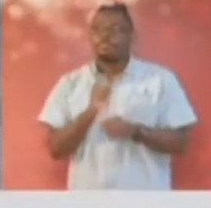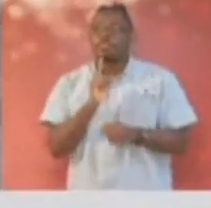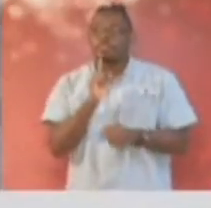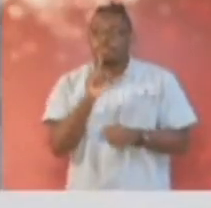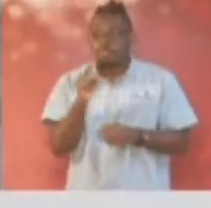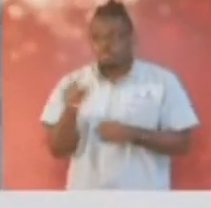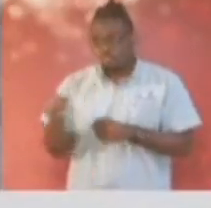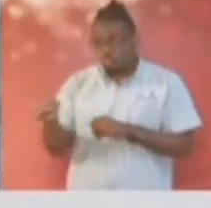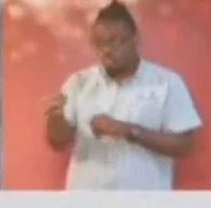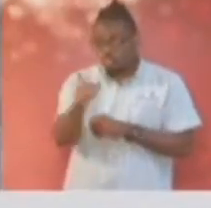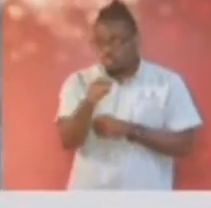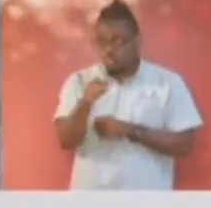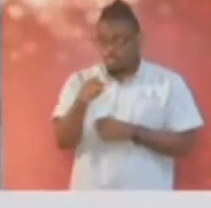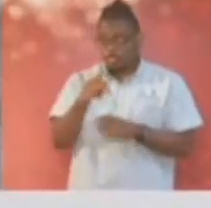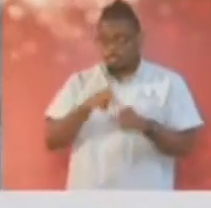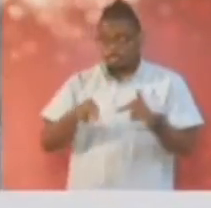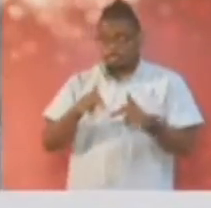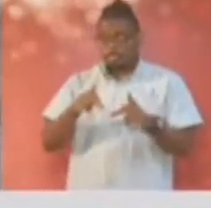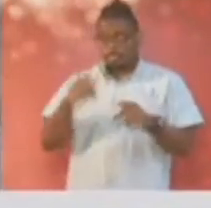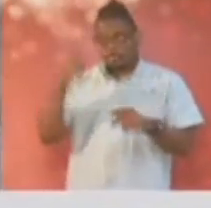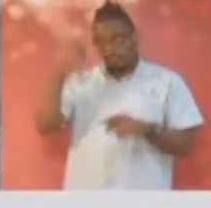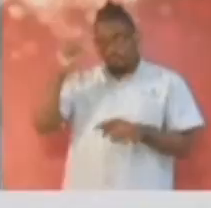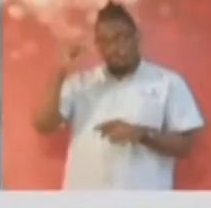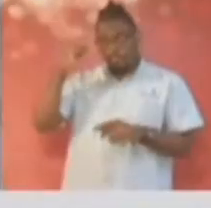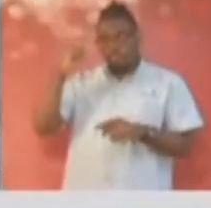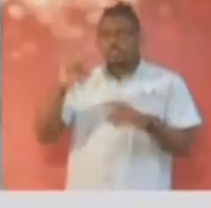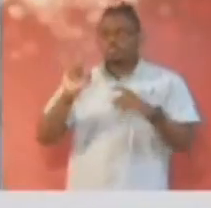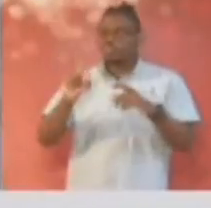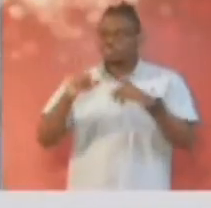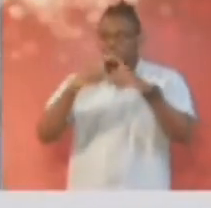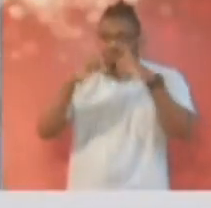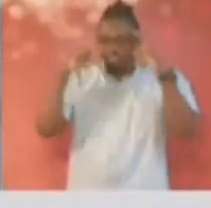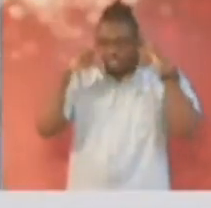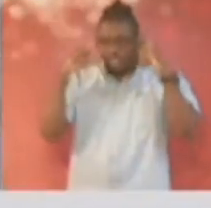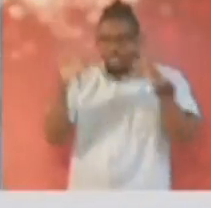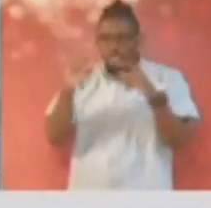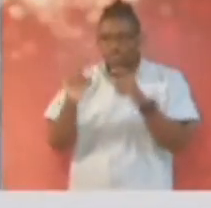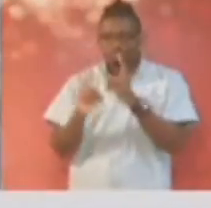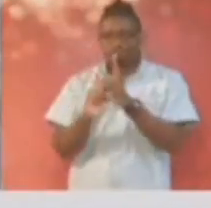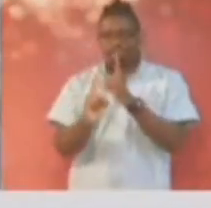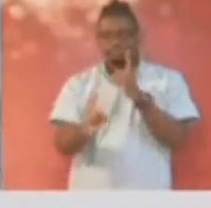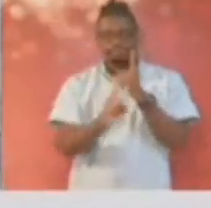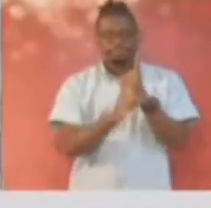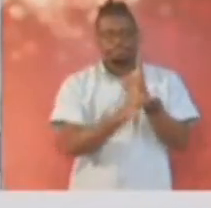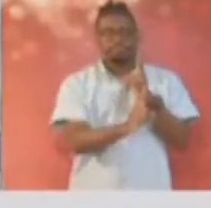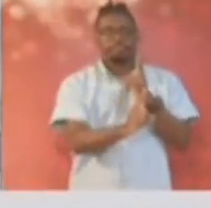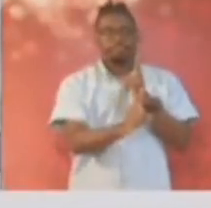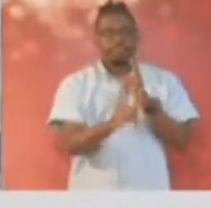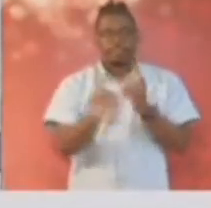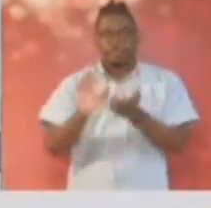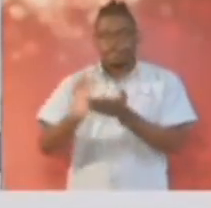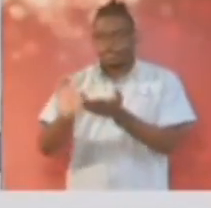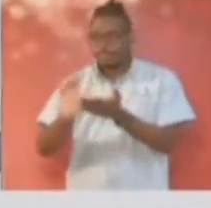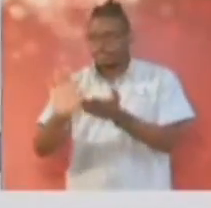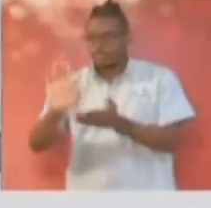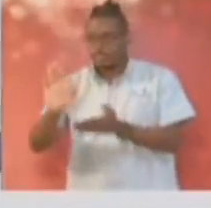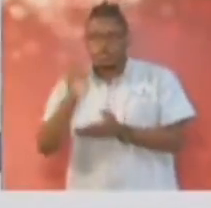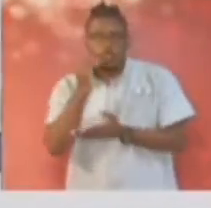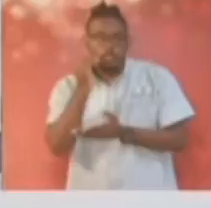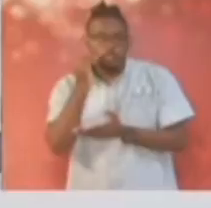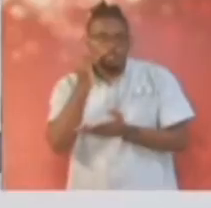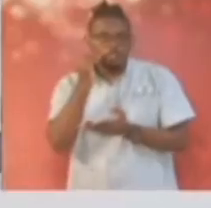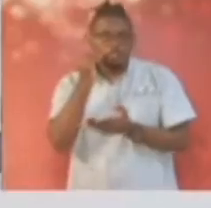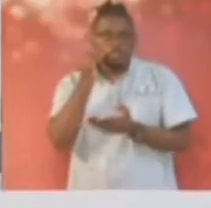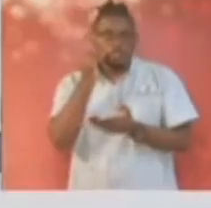your assistants are masked and practice social distancing. Clean your home at the start and end of each day, as is necessary.